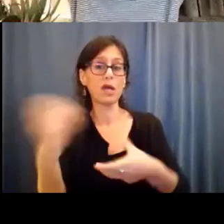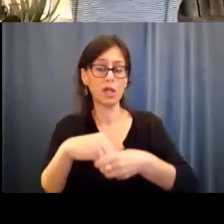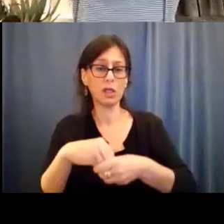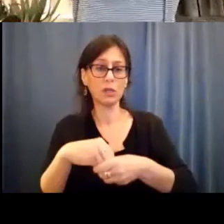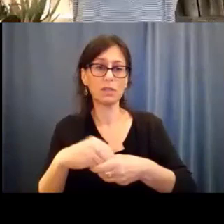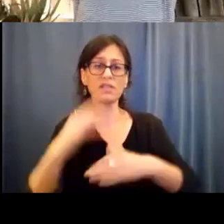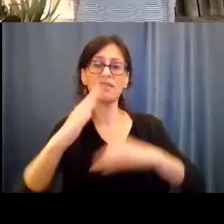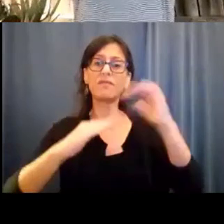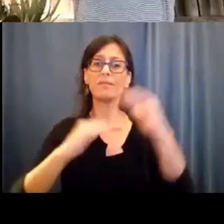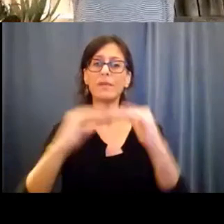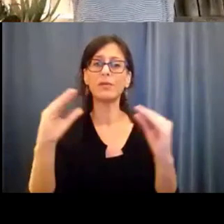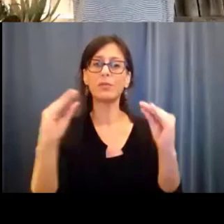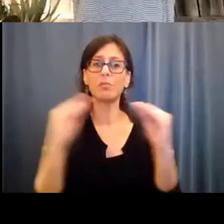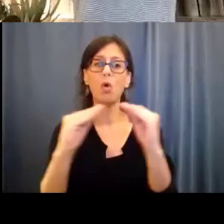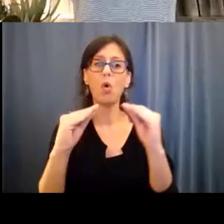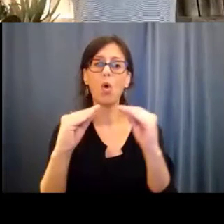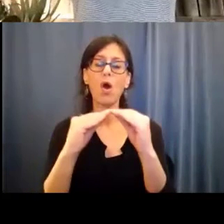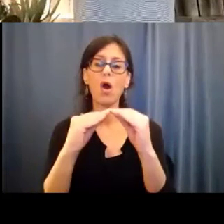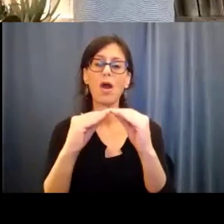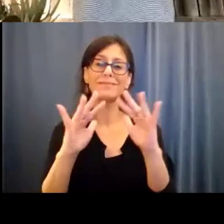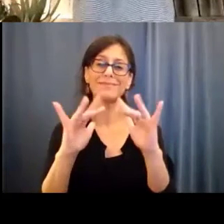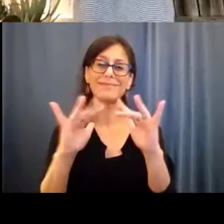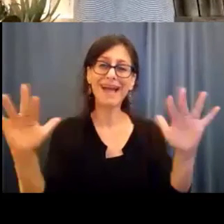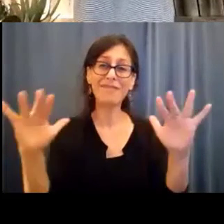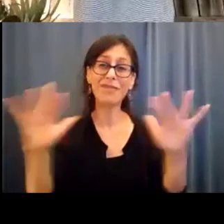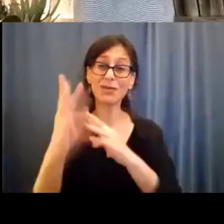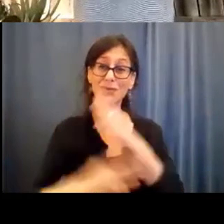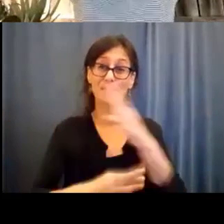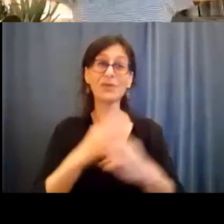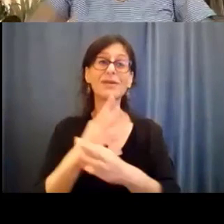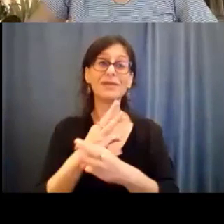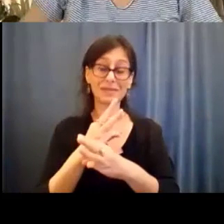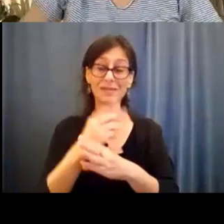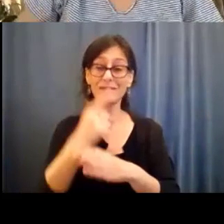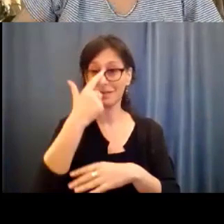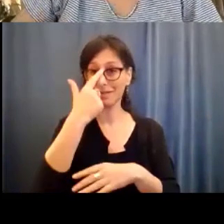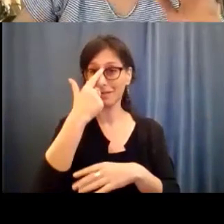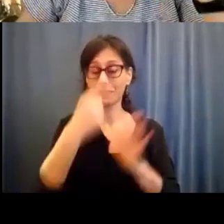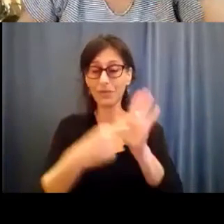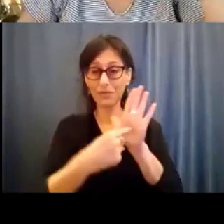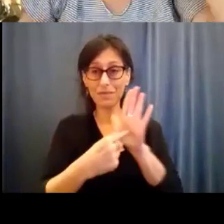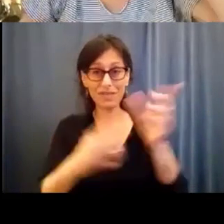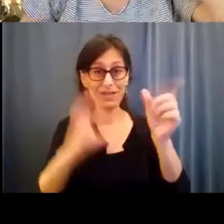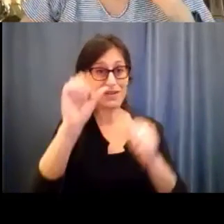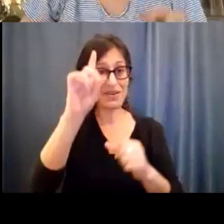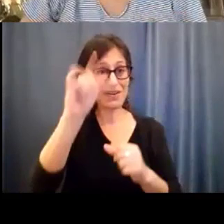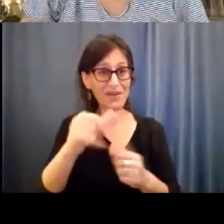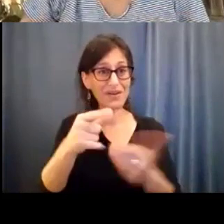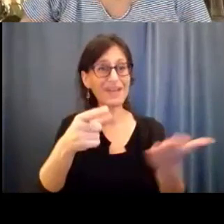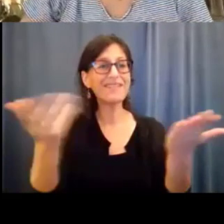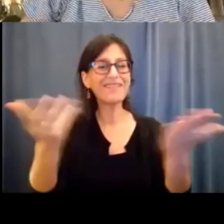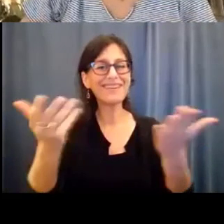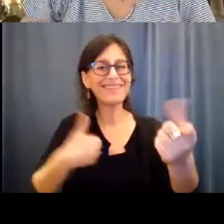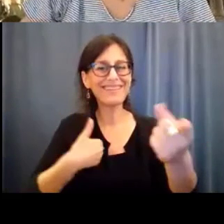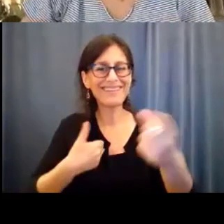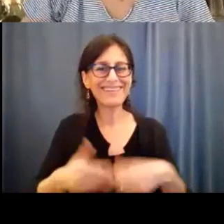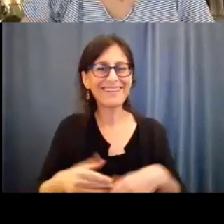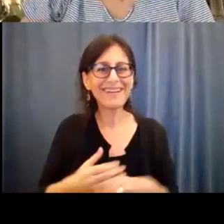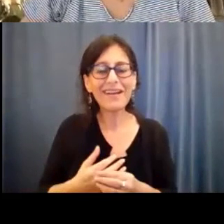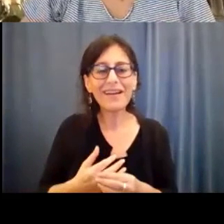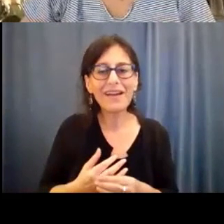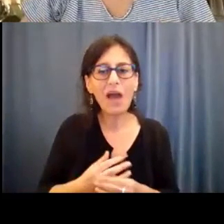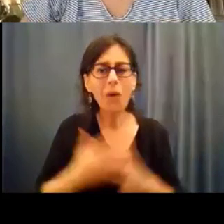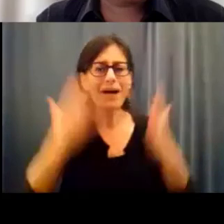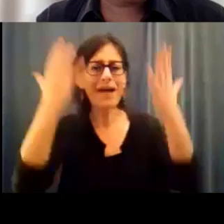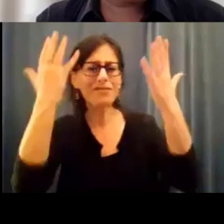they help build a more diverse world, including disability representation? Cody, what's up, buddy? What do we